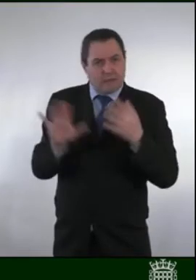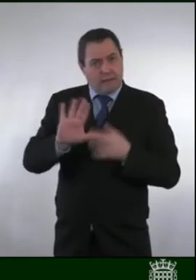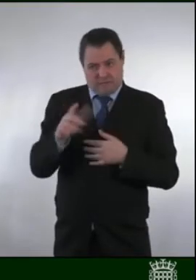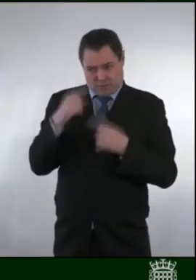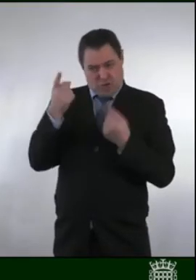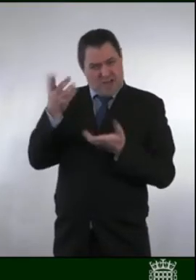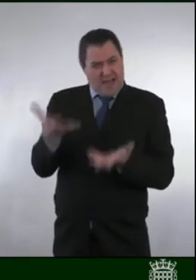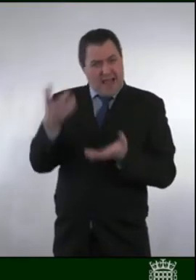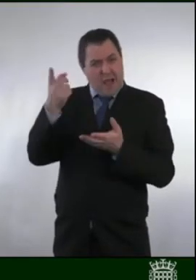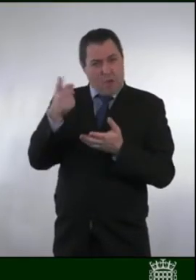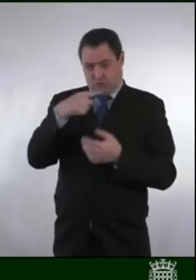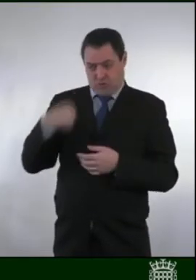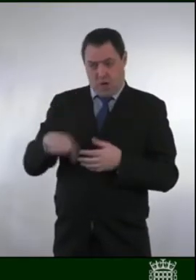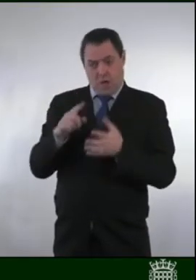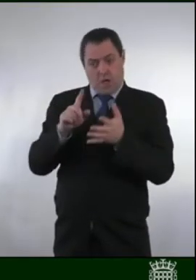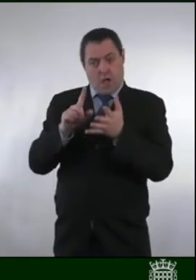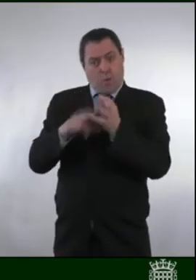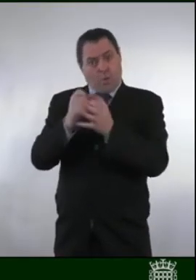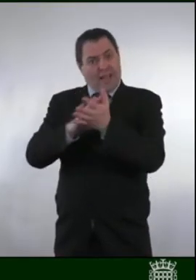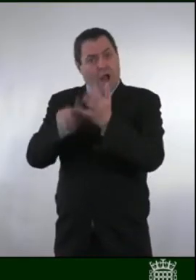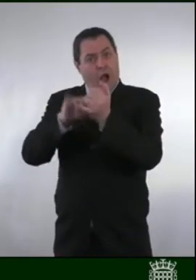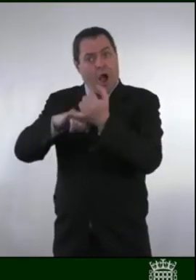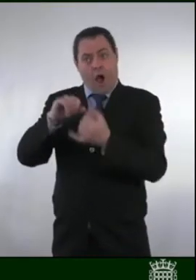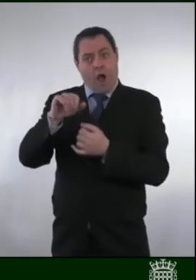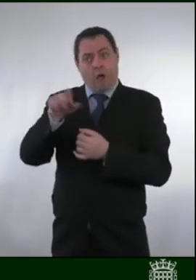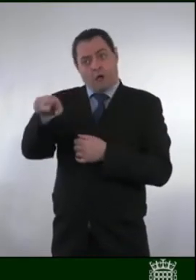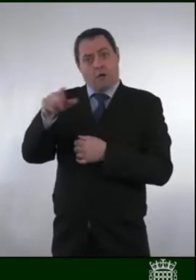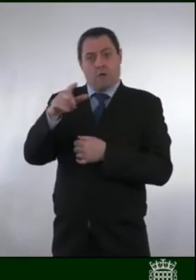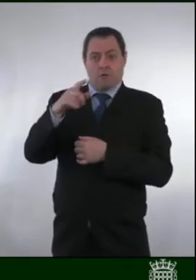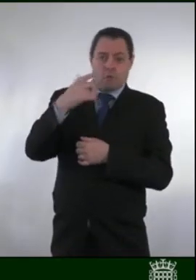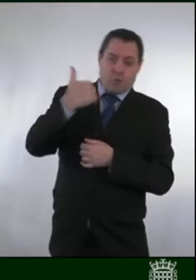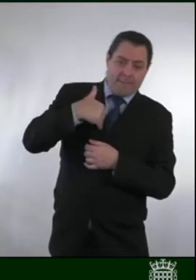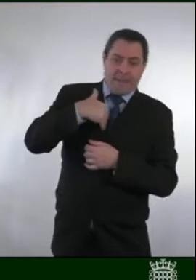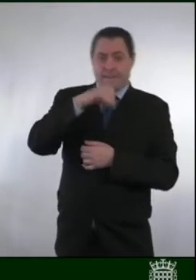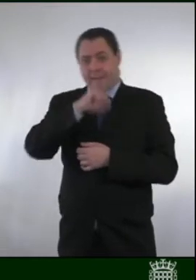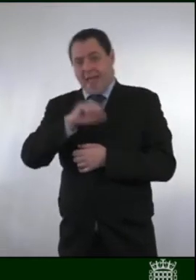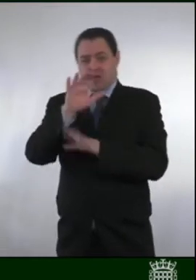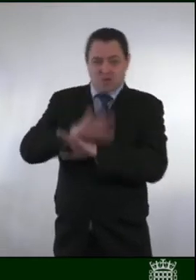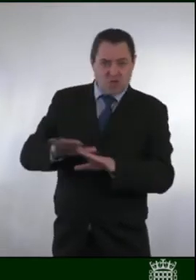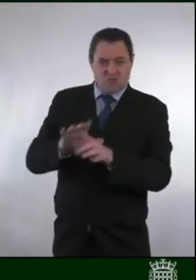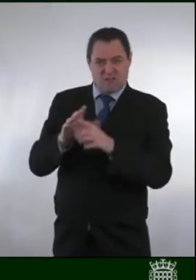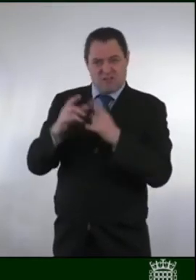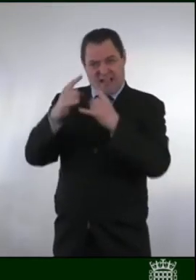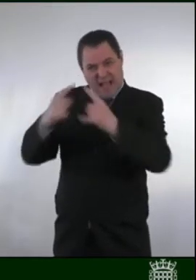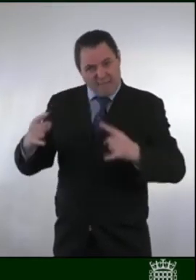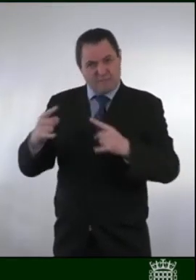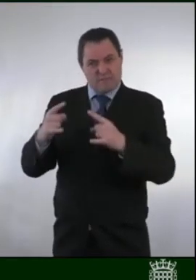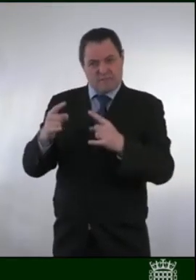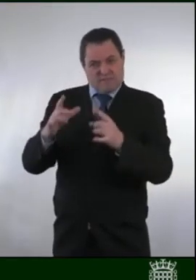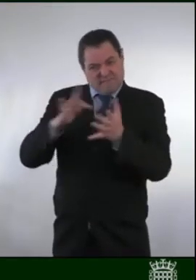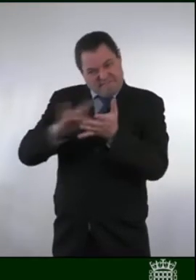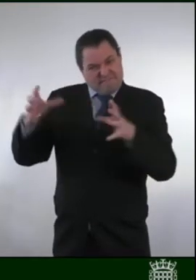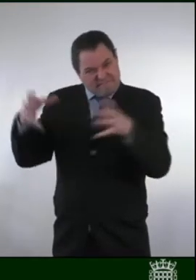forced into concentration camps in China's Xinjiang province. Yesterday, the outgoing US Secretary of State officially said